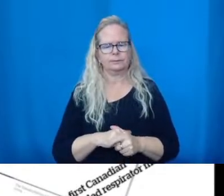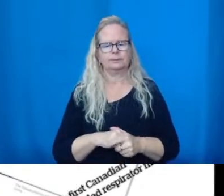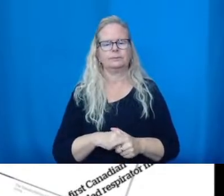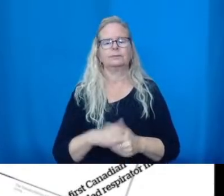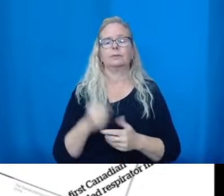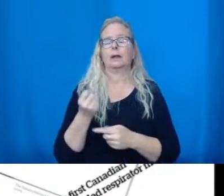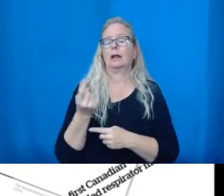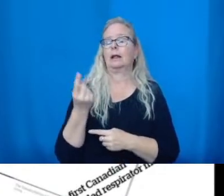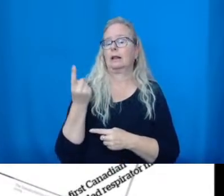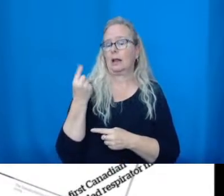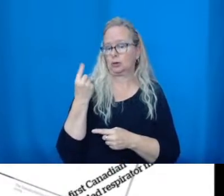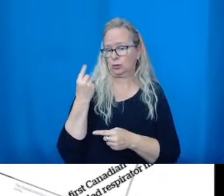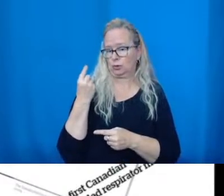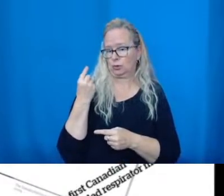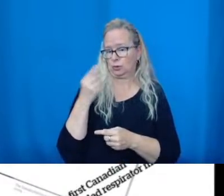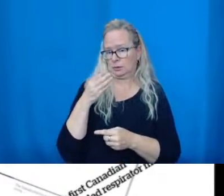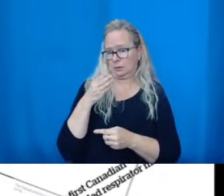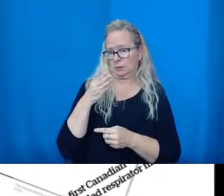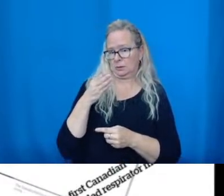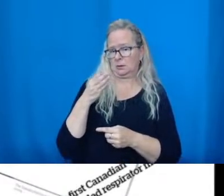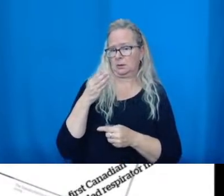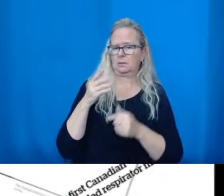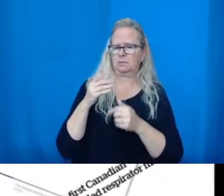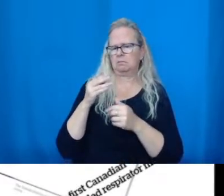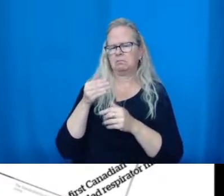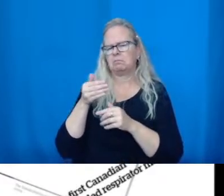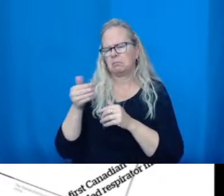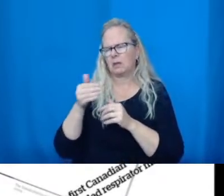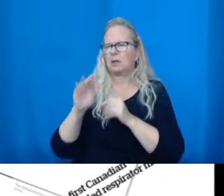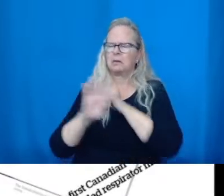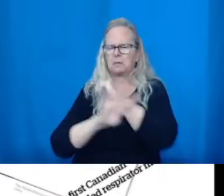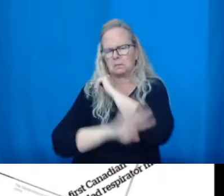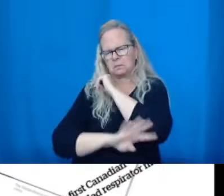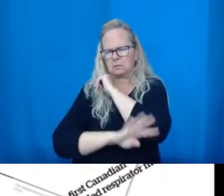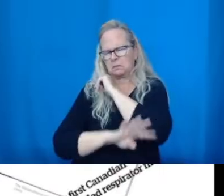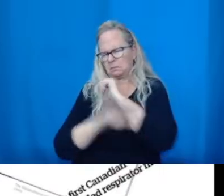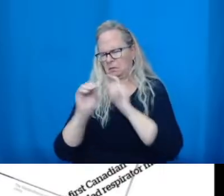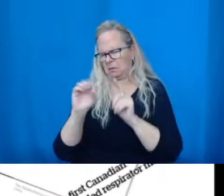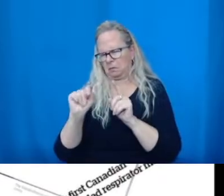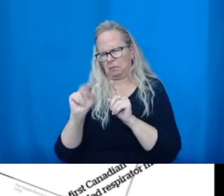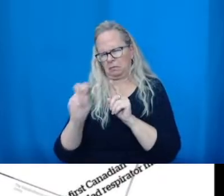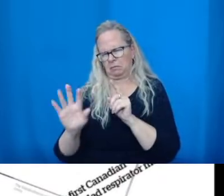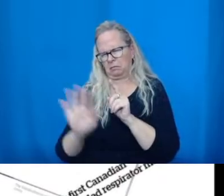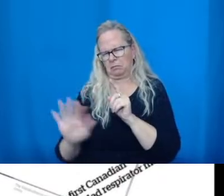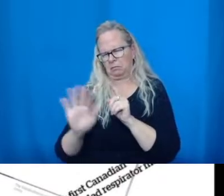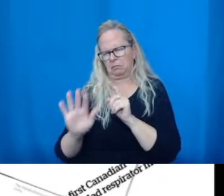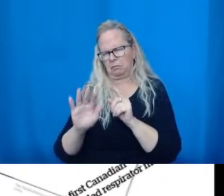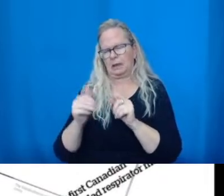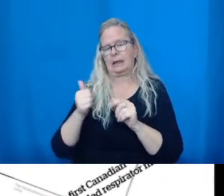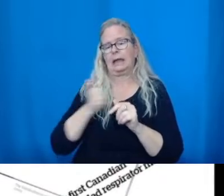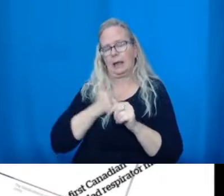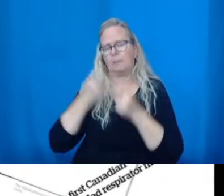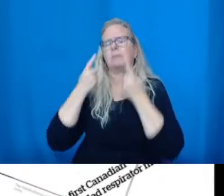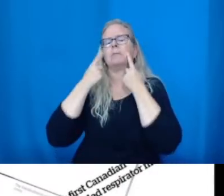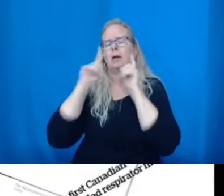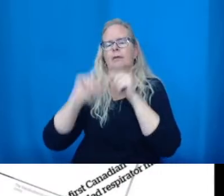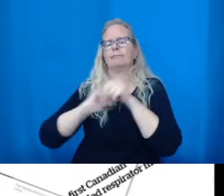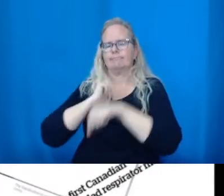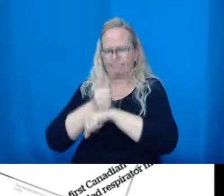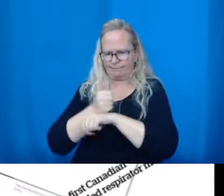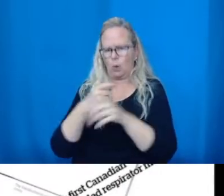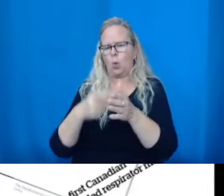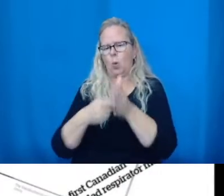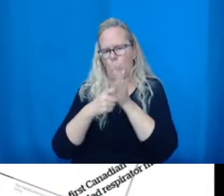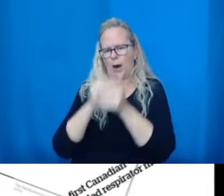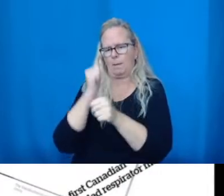so that they could approve respirators on a temporary basis for use in healthcare in parallel with the NIOSH standard. So they went through